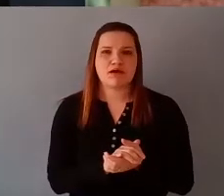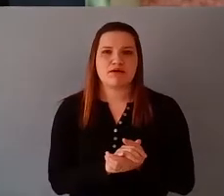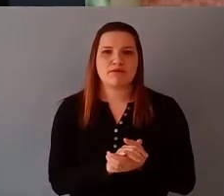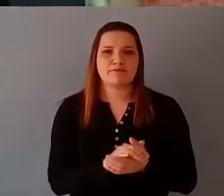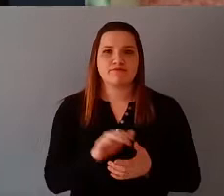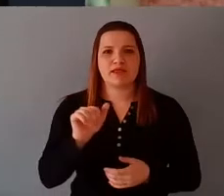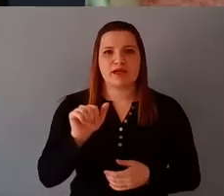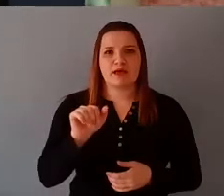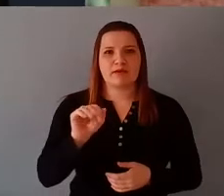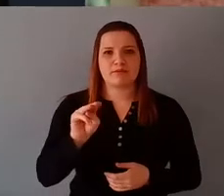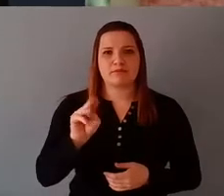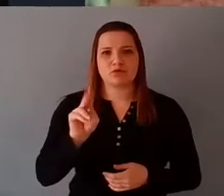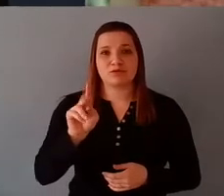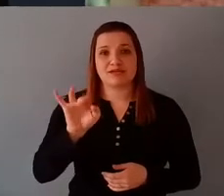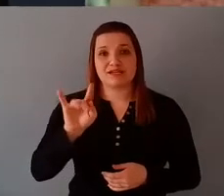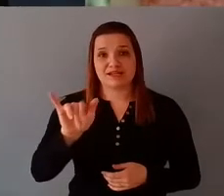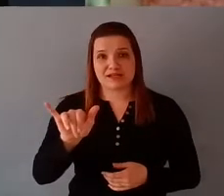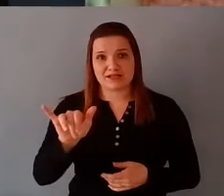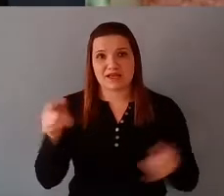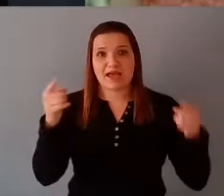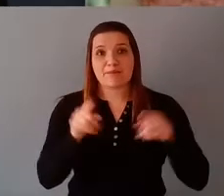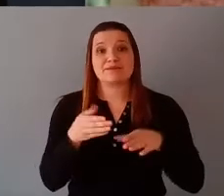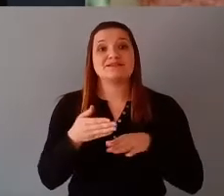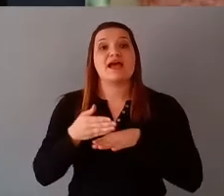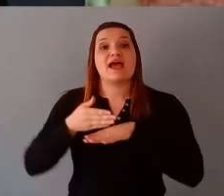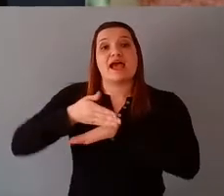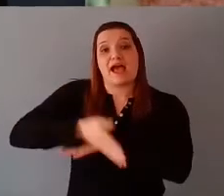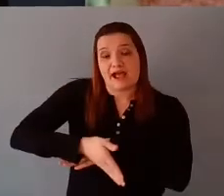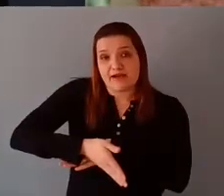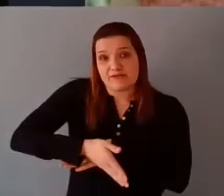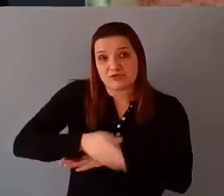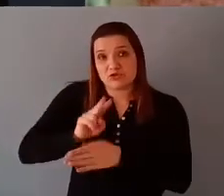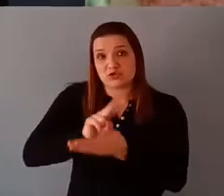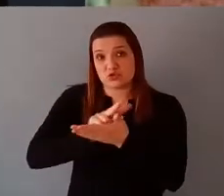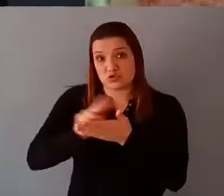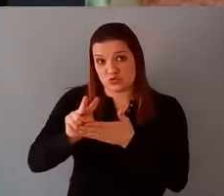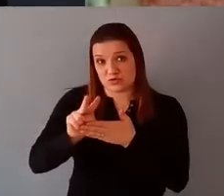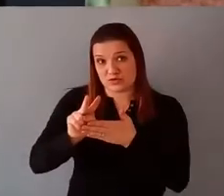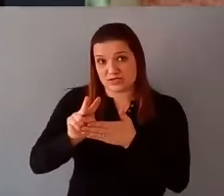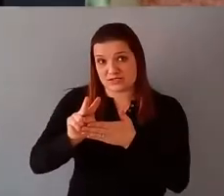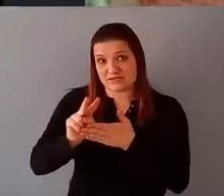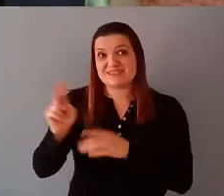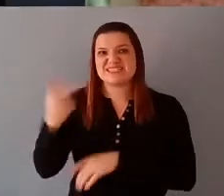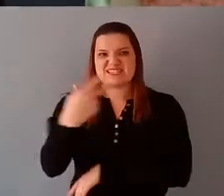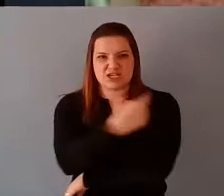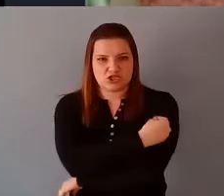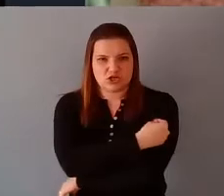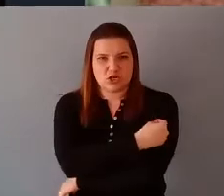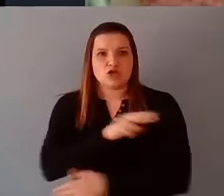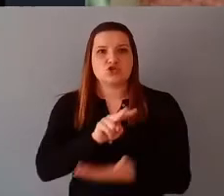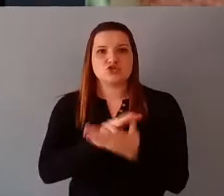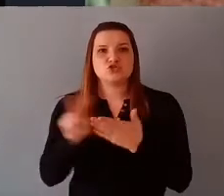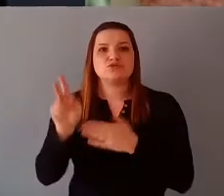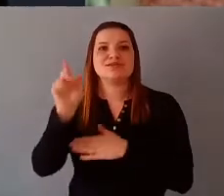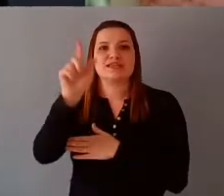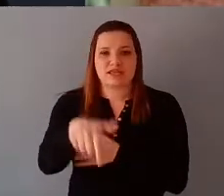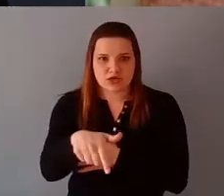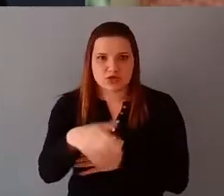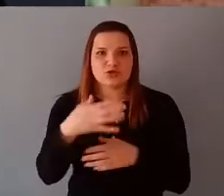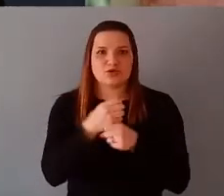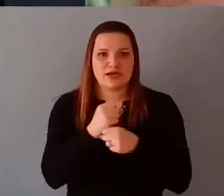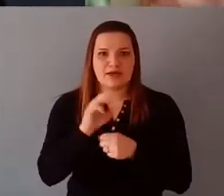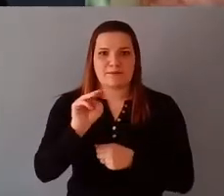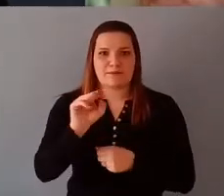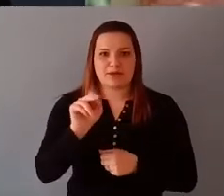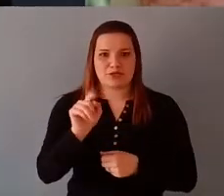immunity occurs about 2 weeks after that second dose, both of the Pfizer vaccine and the Moderna vaccine.